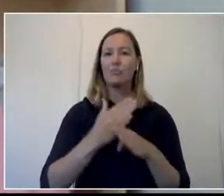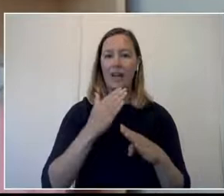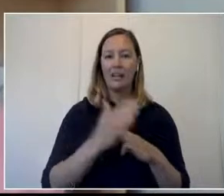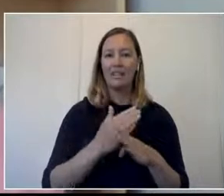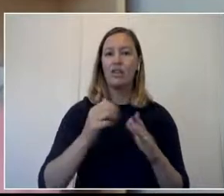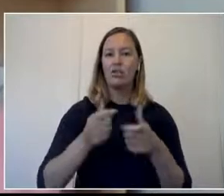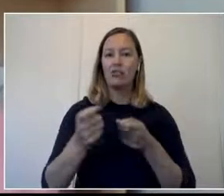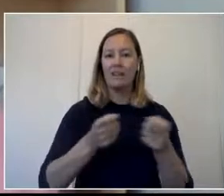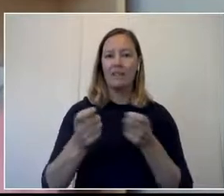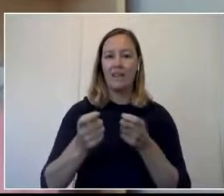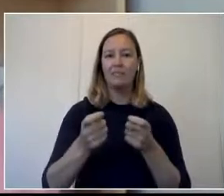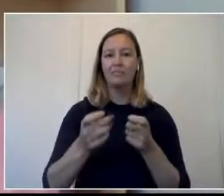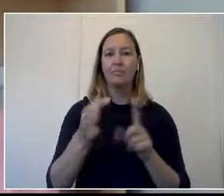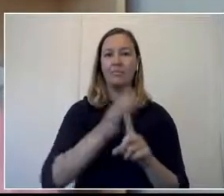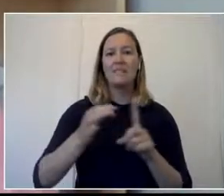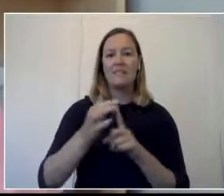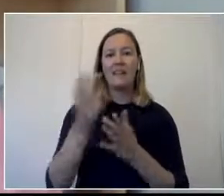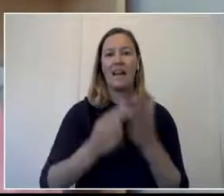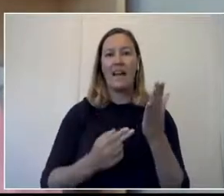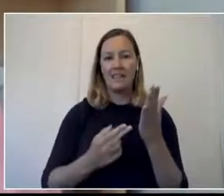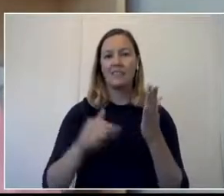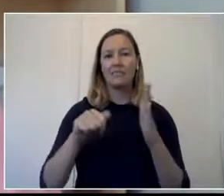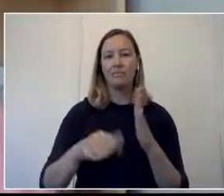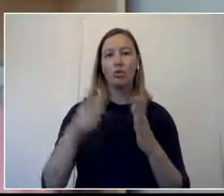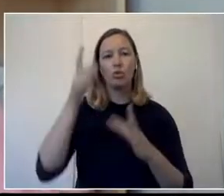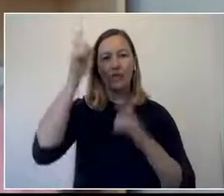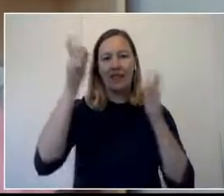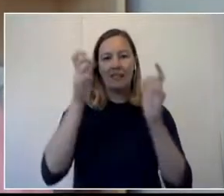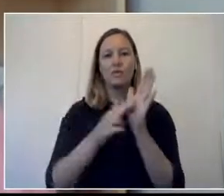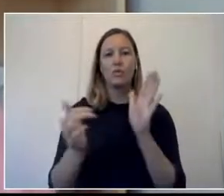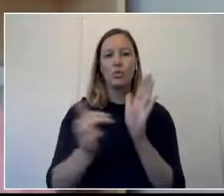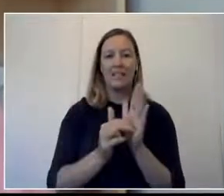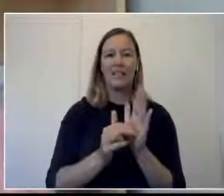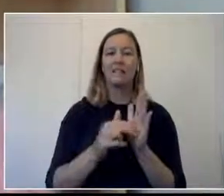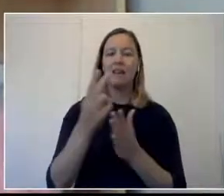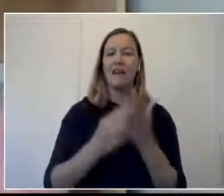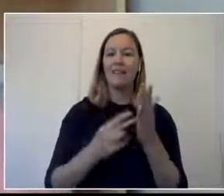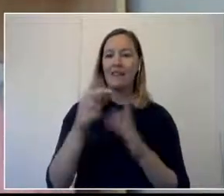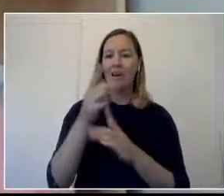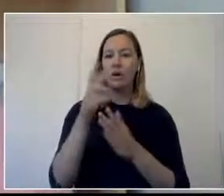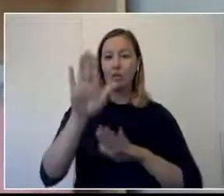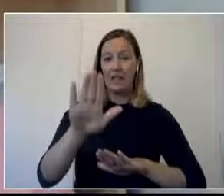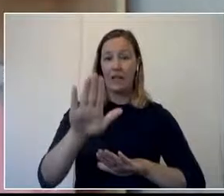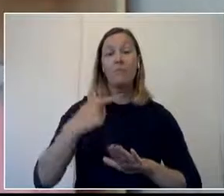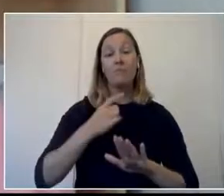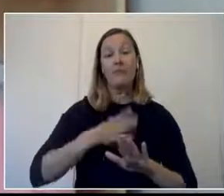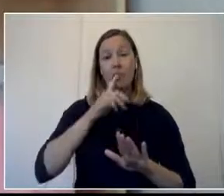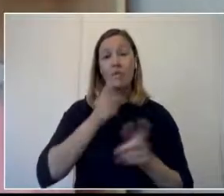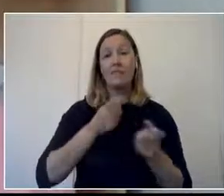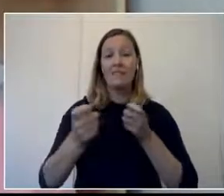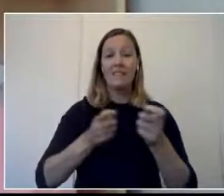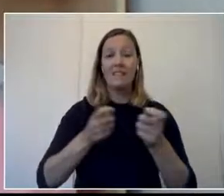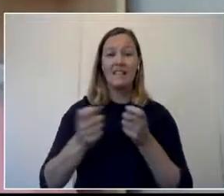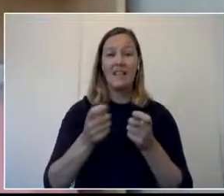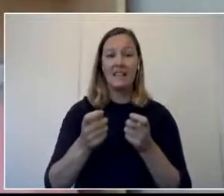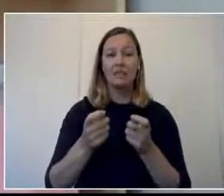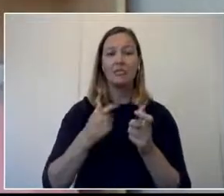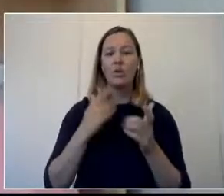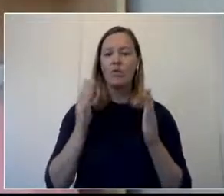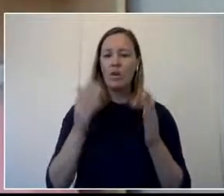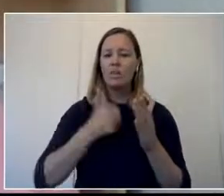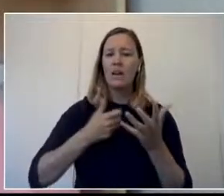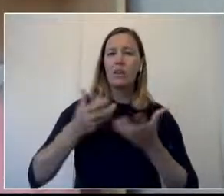at Creative New Zealand, Toi Aotearoa, and I will be your facilitator today as we focus our tala noa on